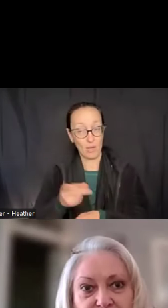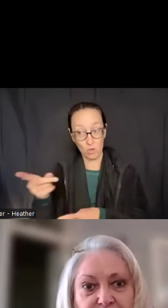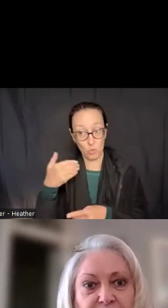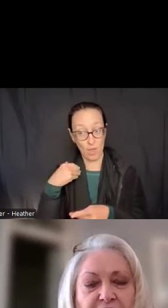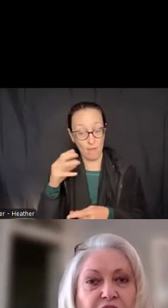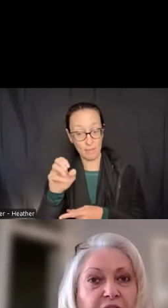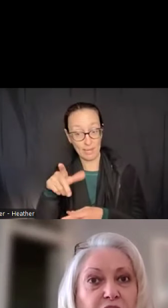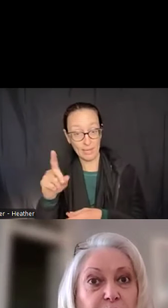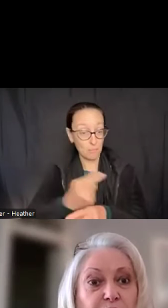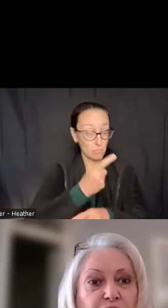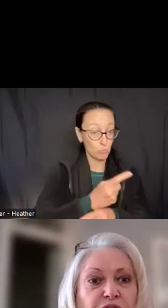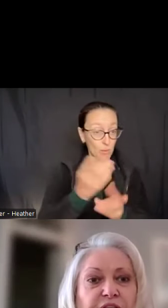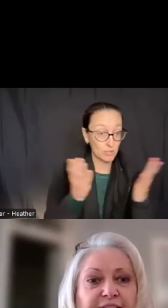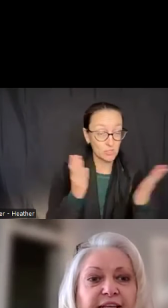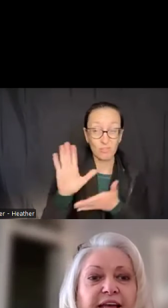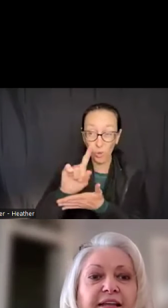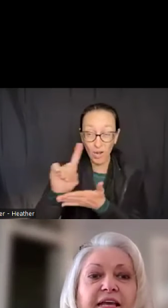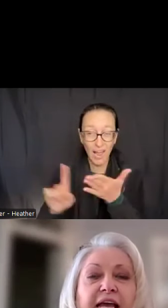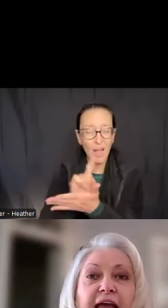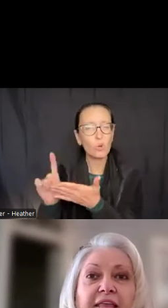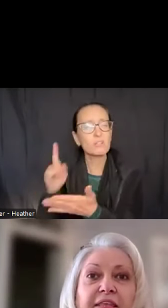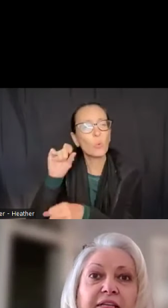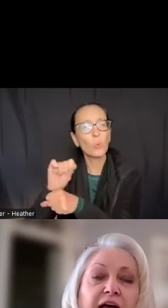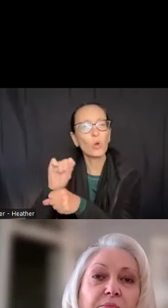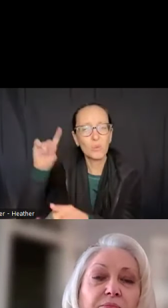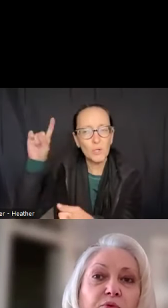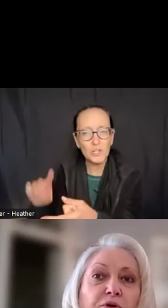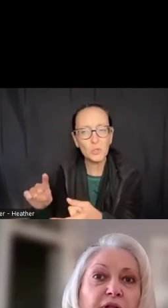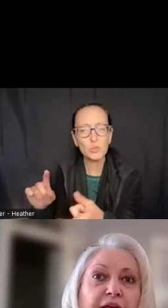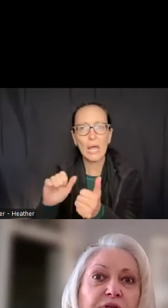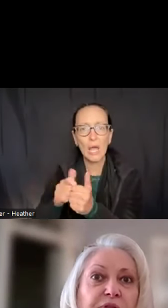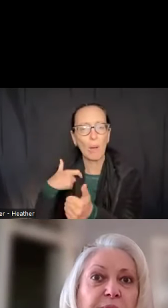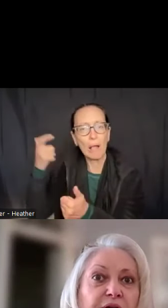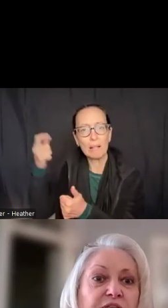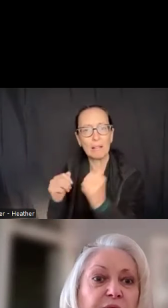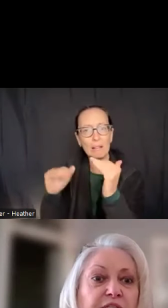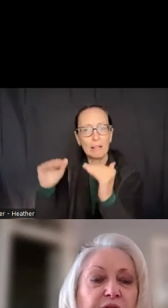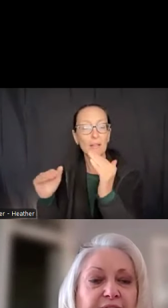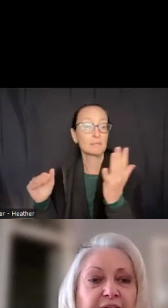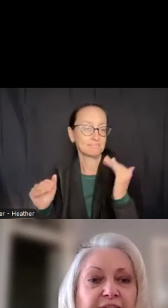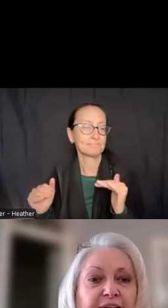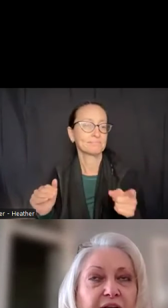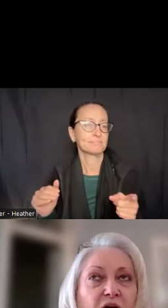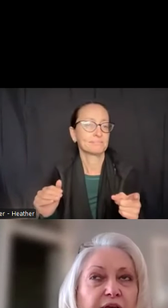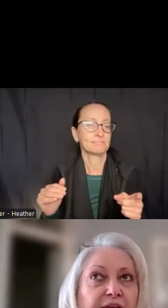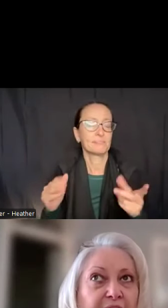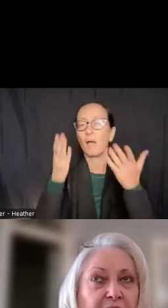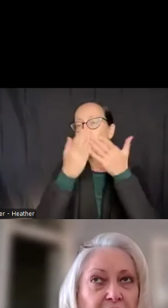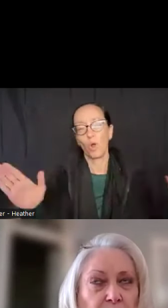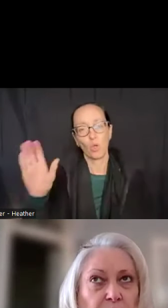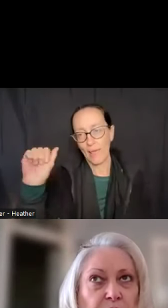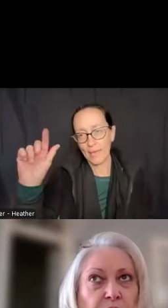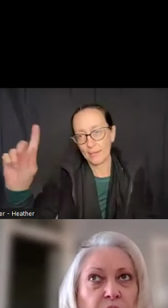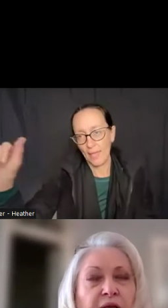appropriate services? Have their hours been reduced? Things like that. And then broader claims under the Americans with Disabilities Act. Again, are they